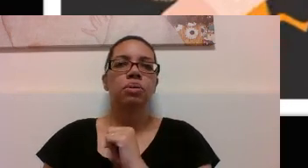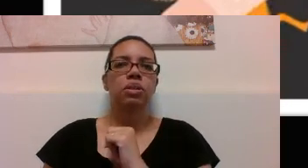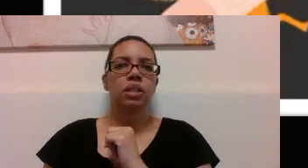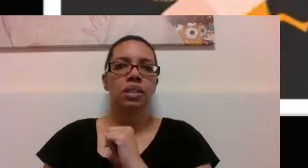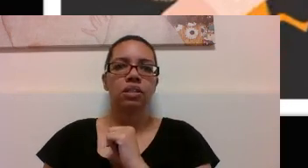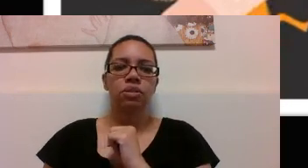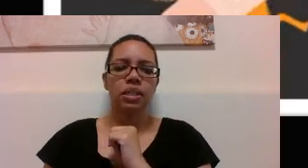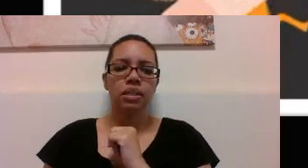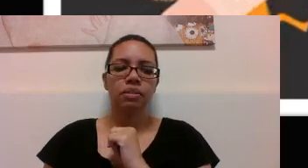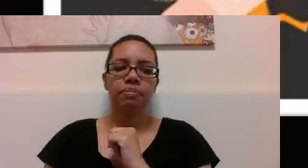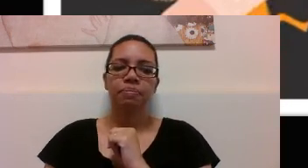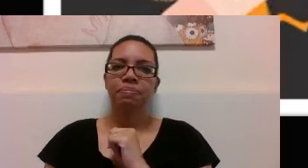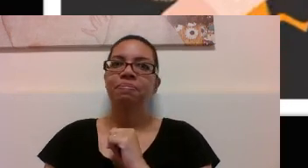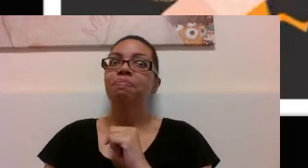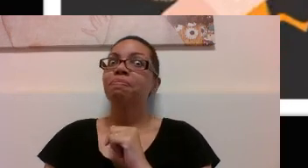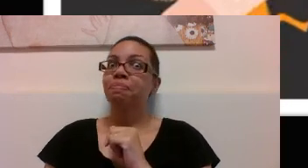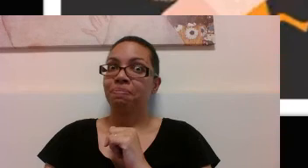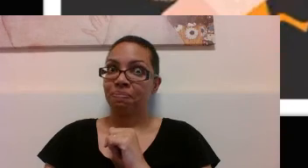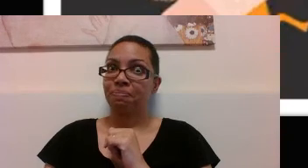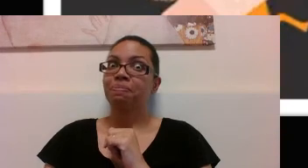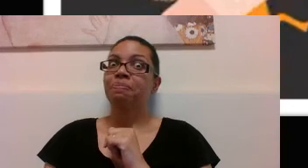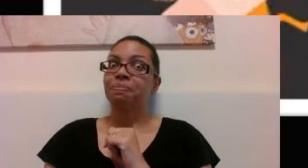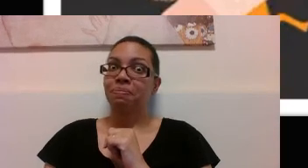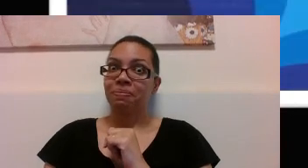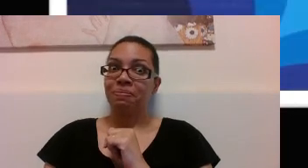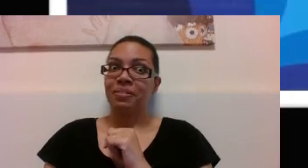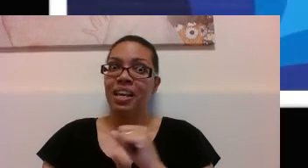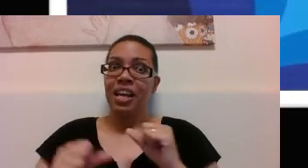these vegetables in distress?